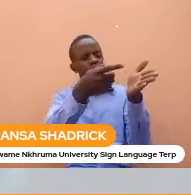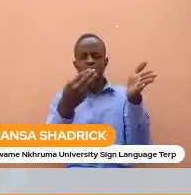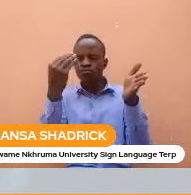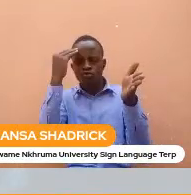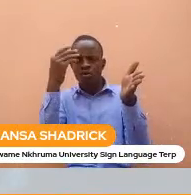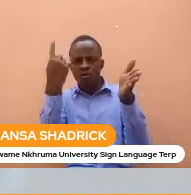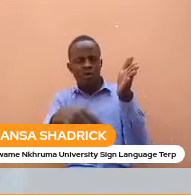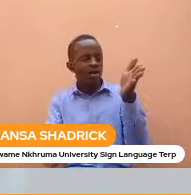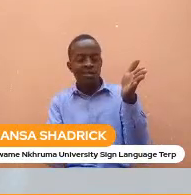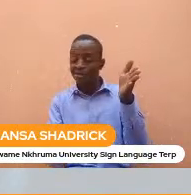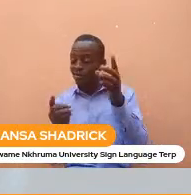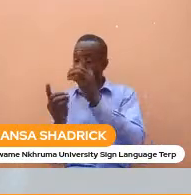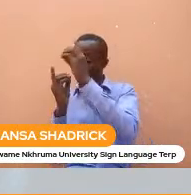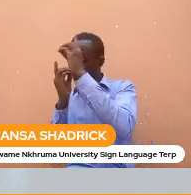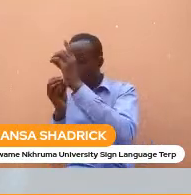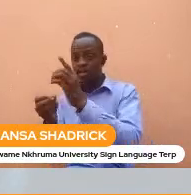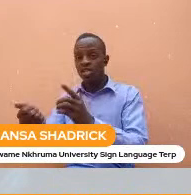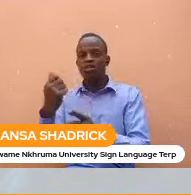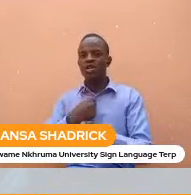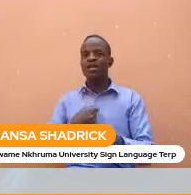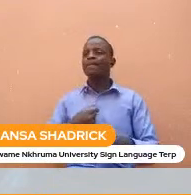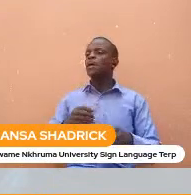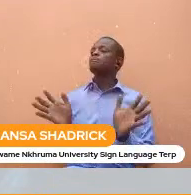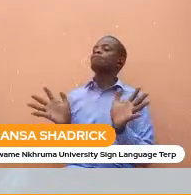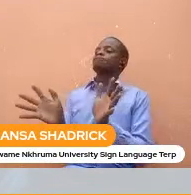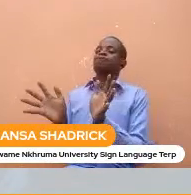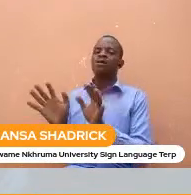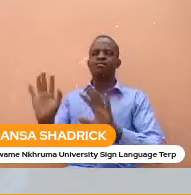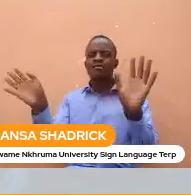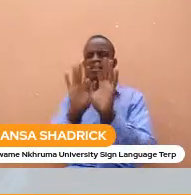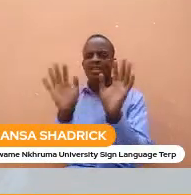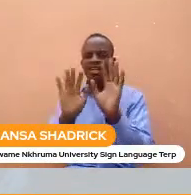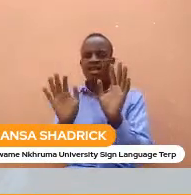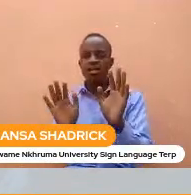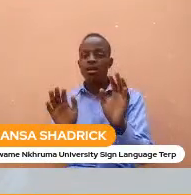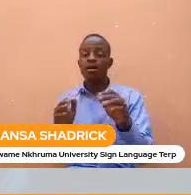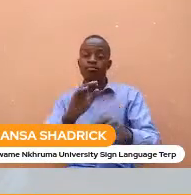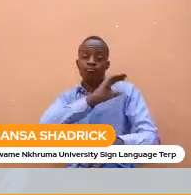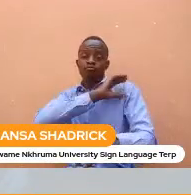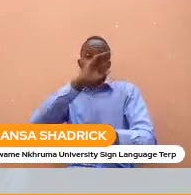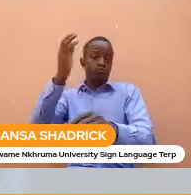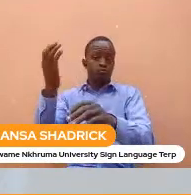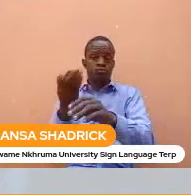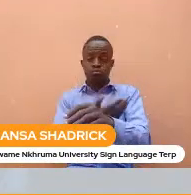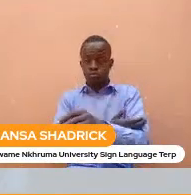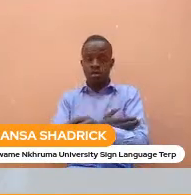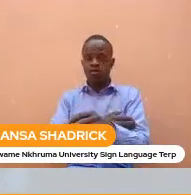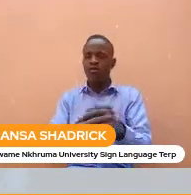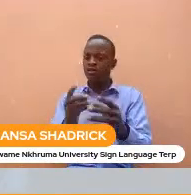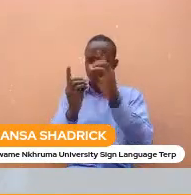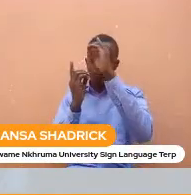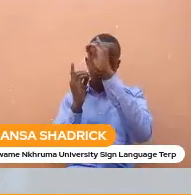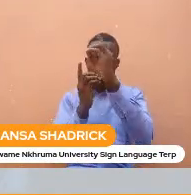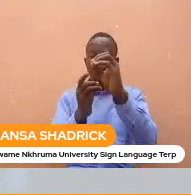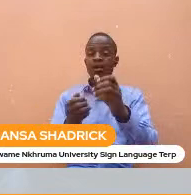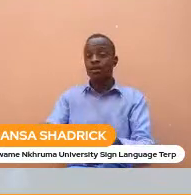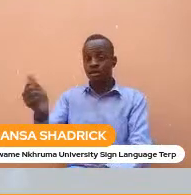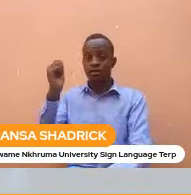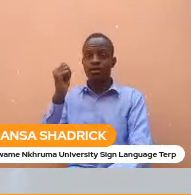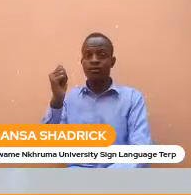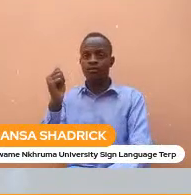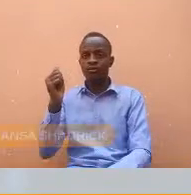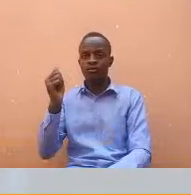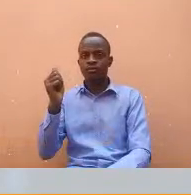decision on themselves. So the power of options really um, spoke to